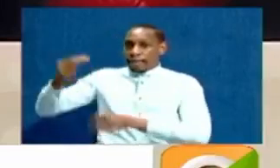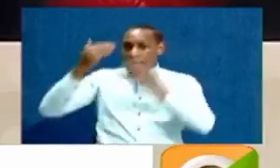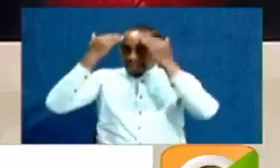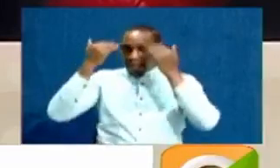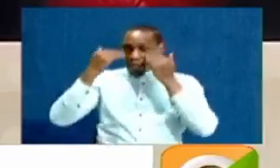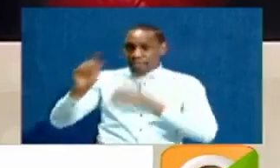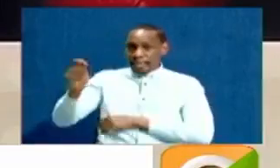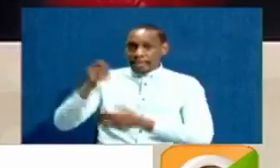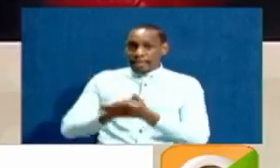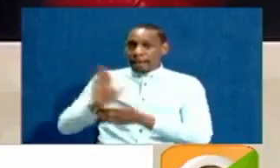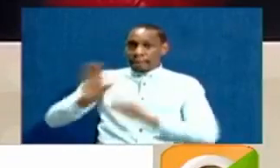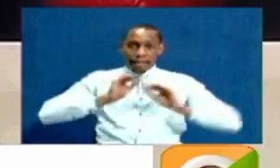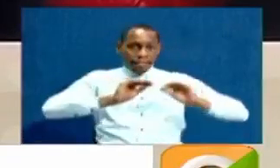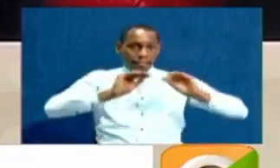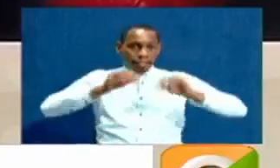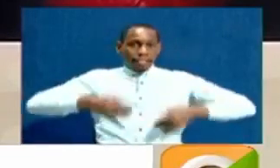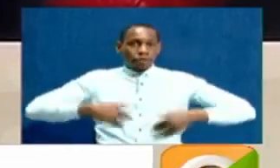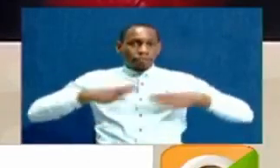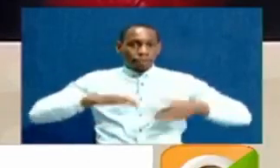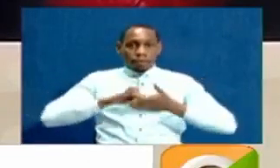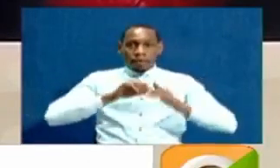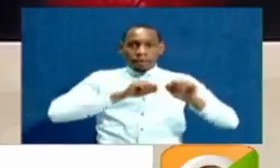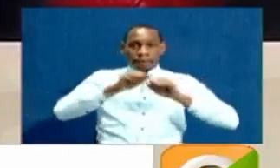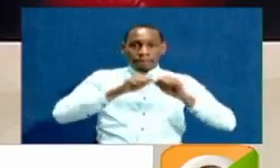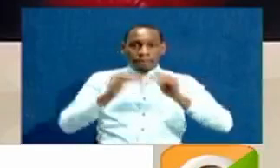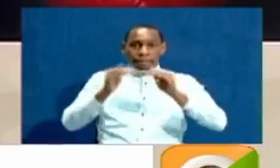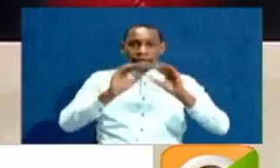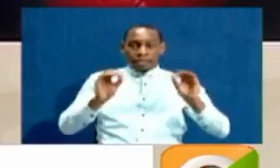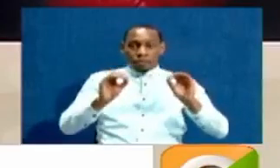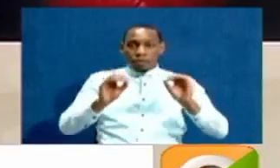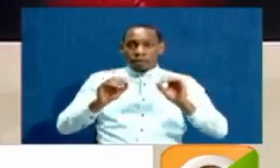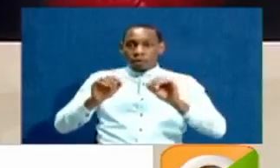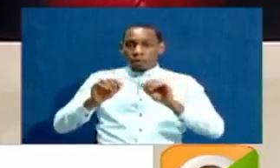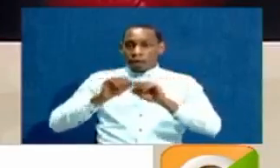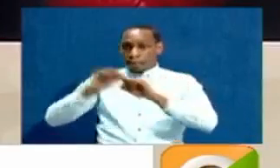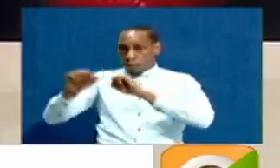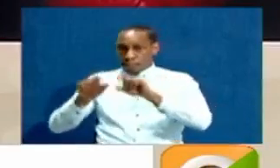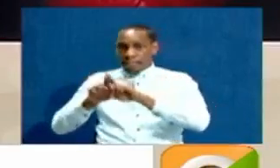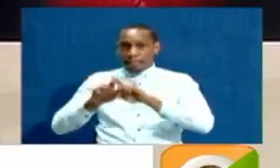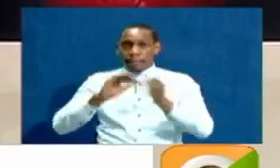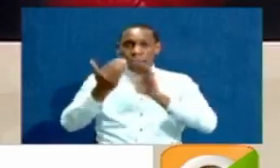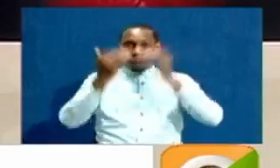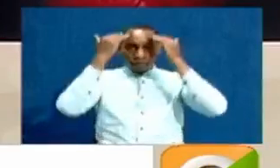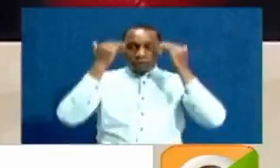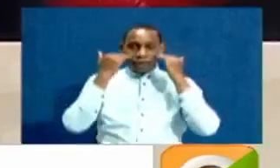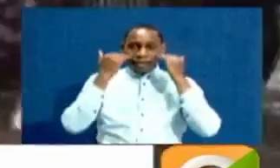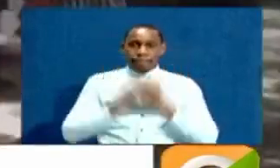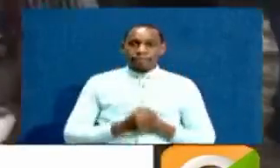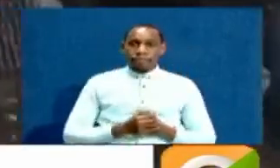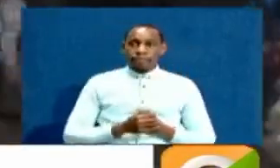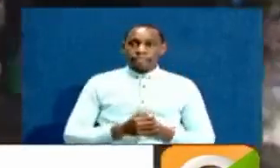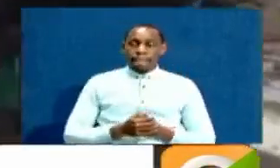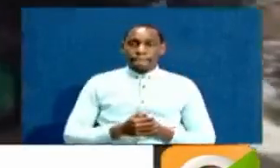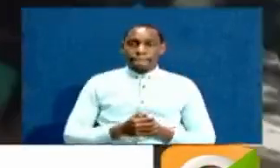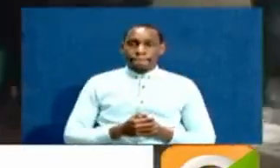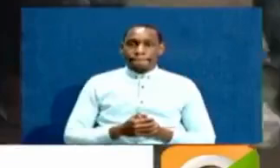Court of Kenya, he is teaching young people to fight injustice in the ring and in the courtroom.